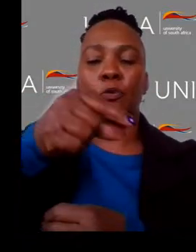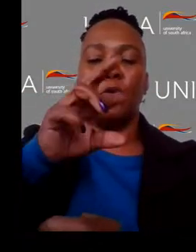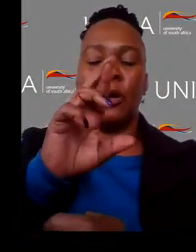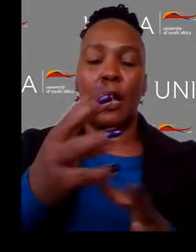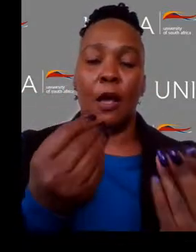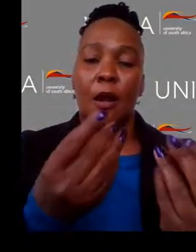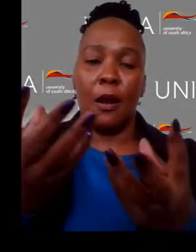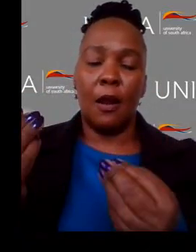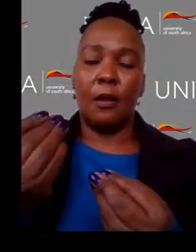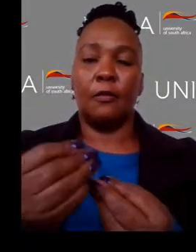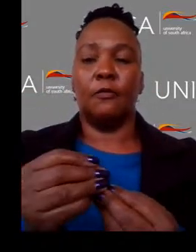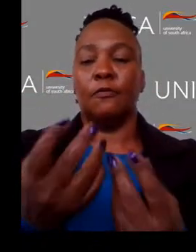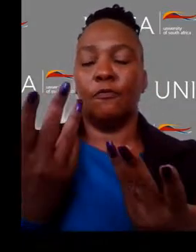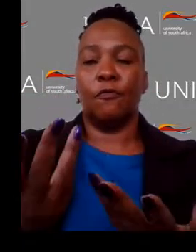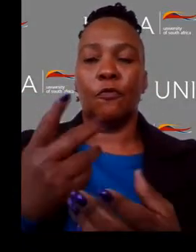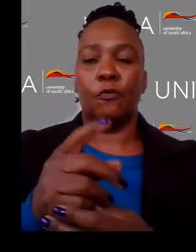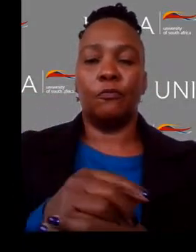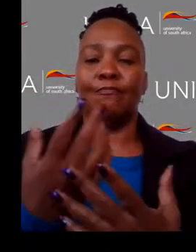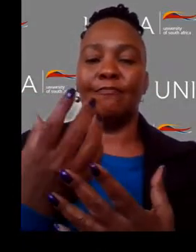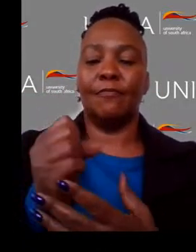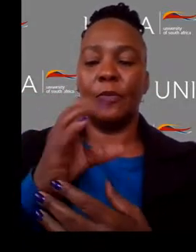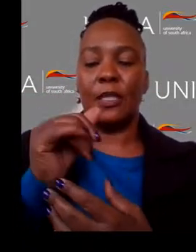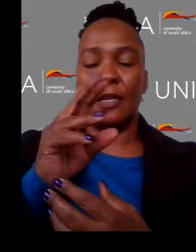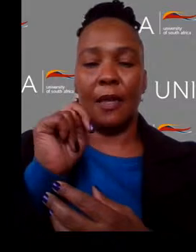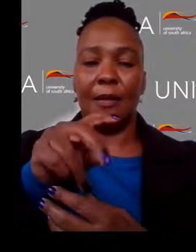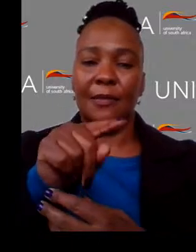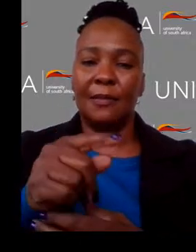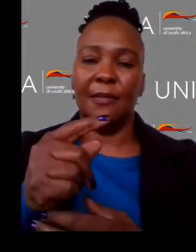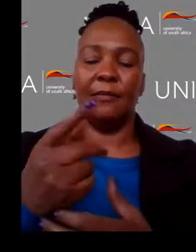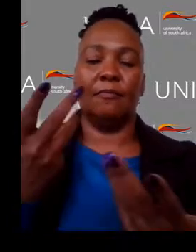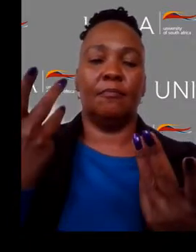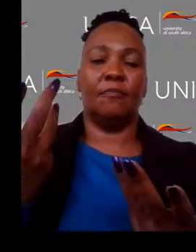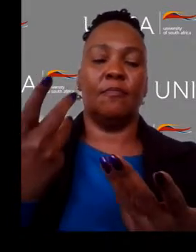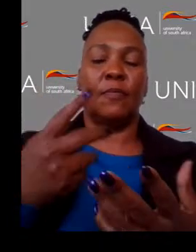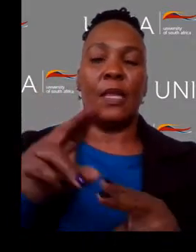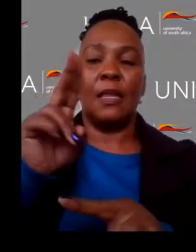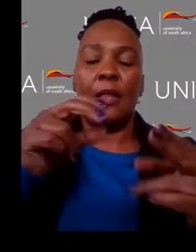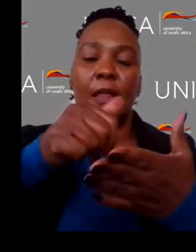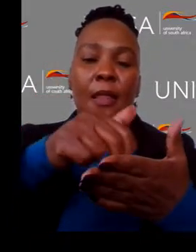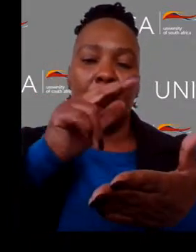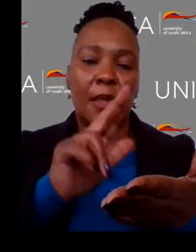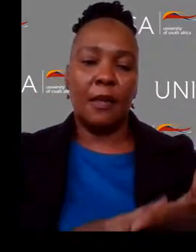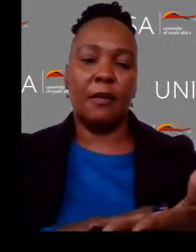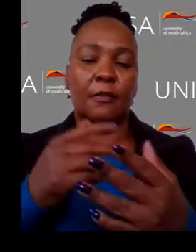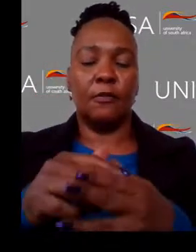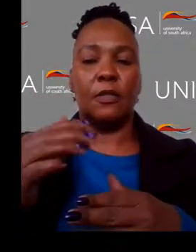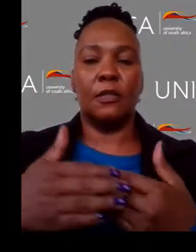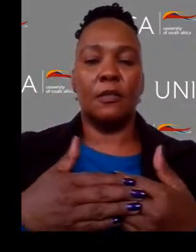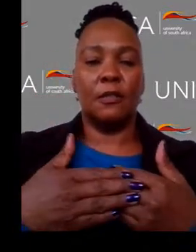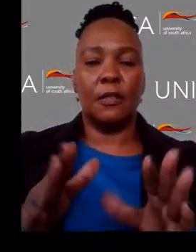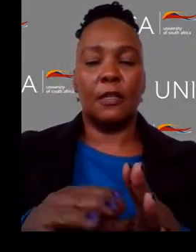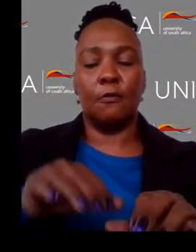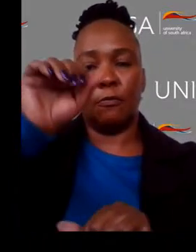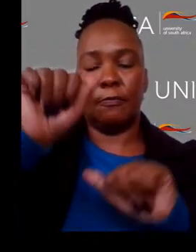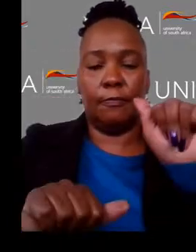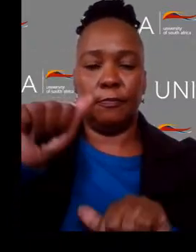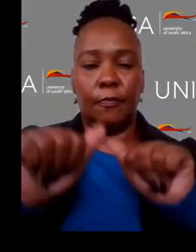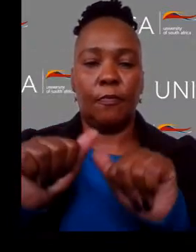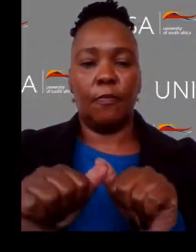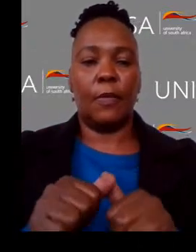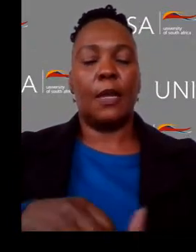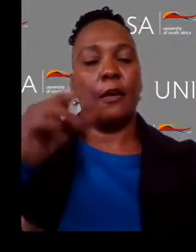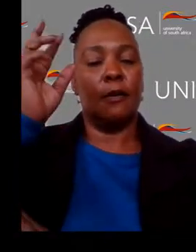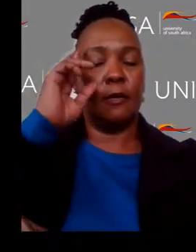for the question paper. You can scan the QR code with the Invigilator app, and you then start your assessment. Just note